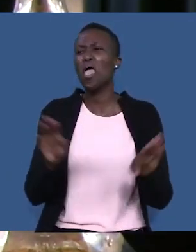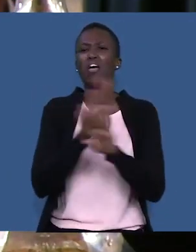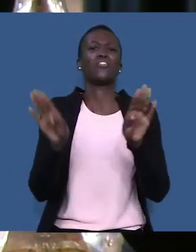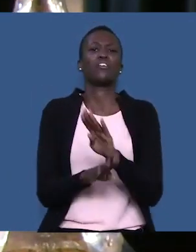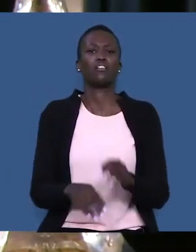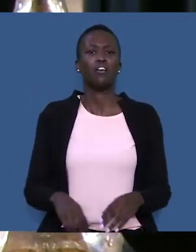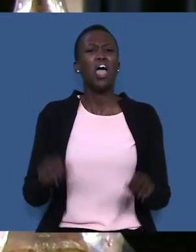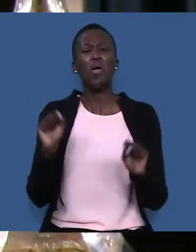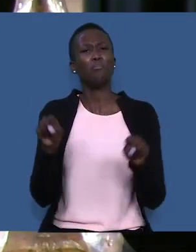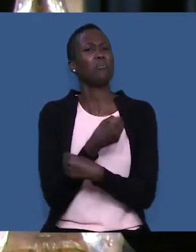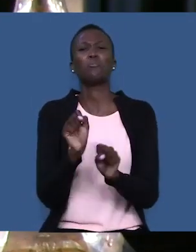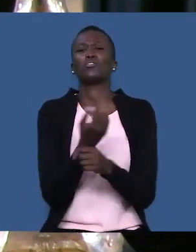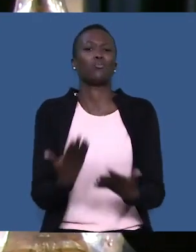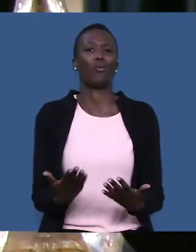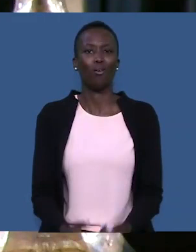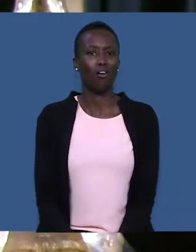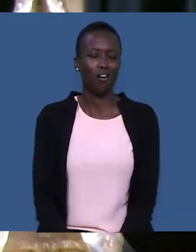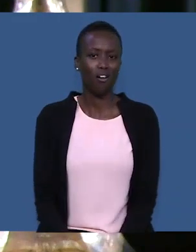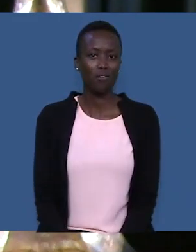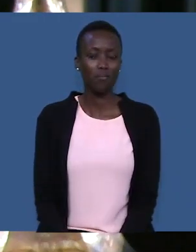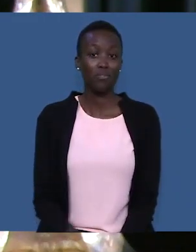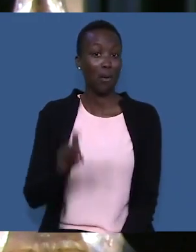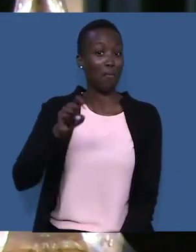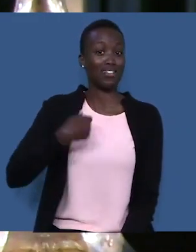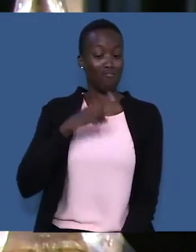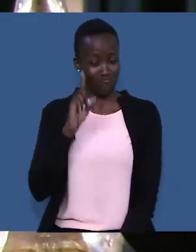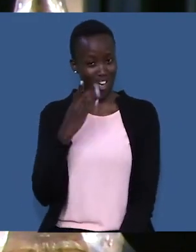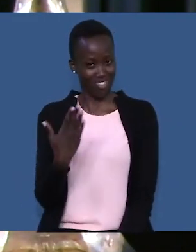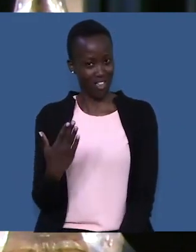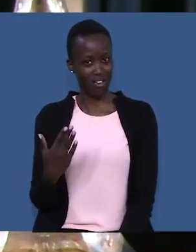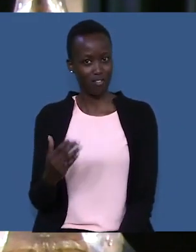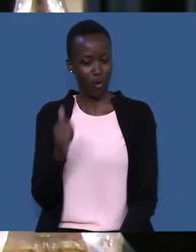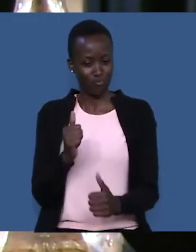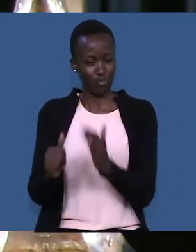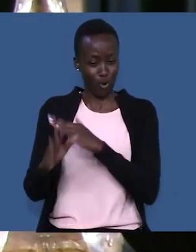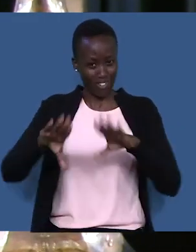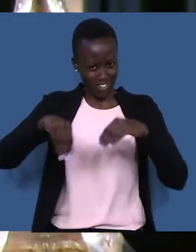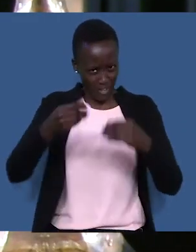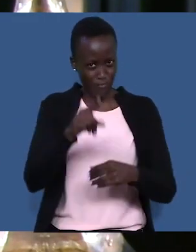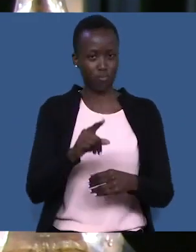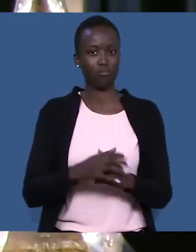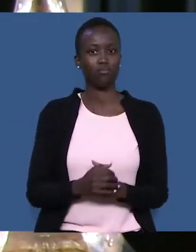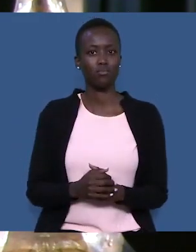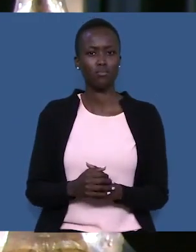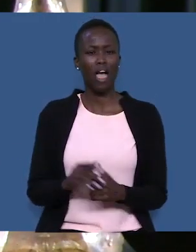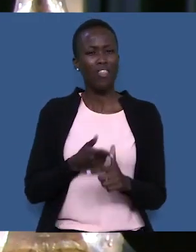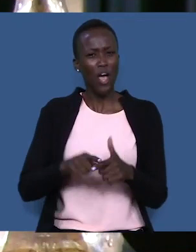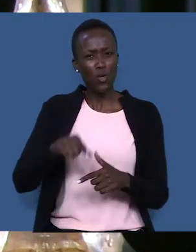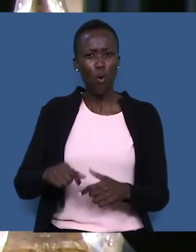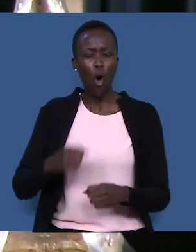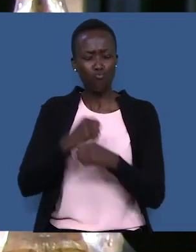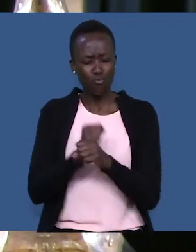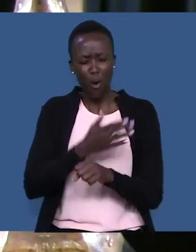say you're doing everything. There must be one thing that God has called you to do, and you're doing it to the best of